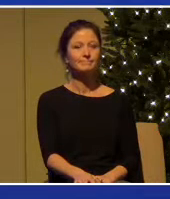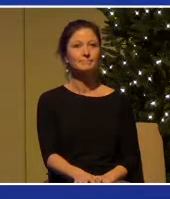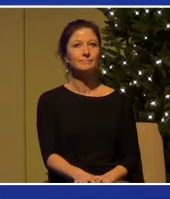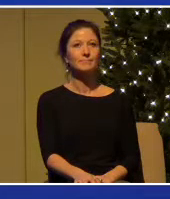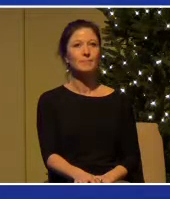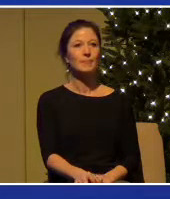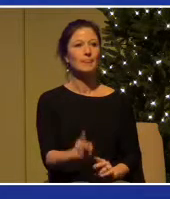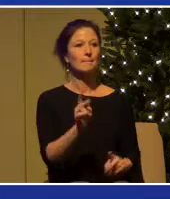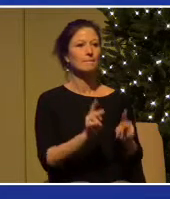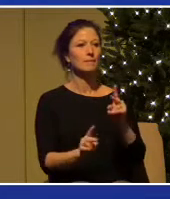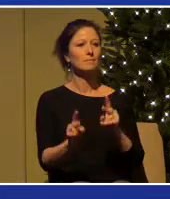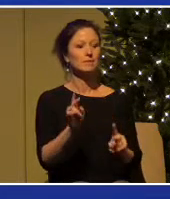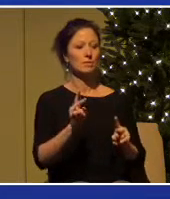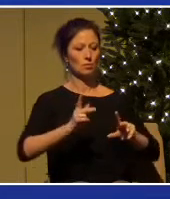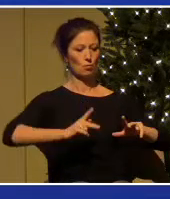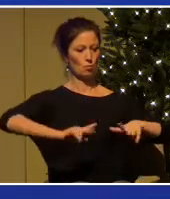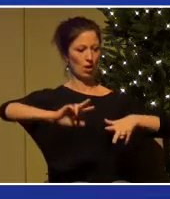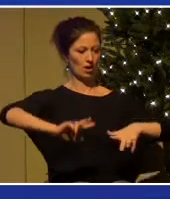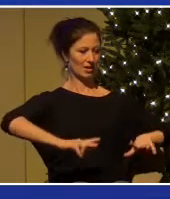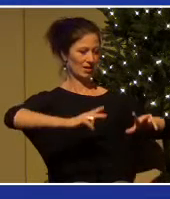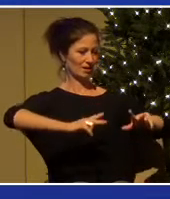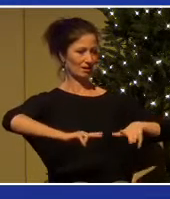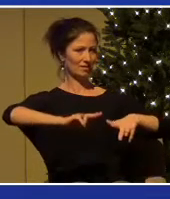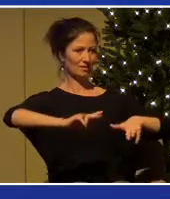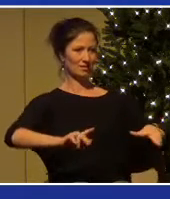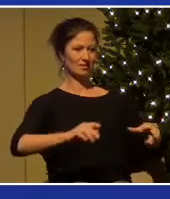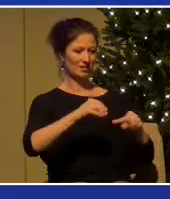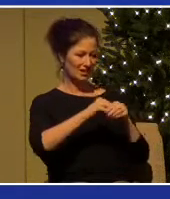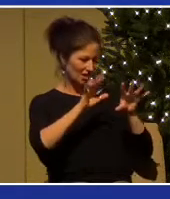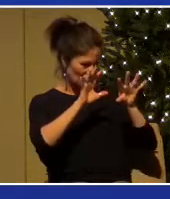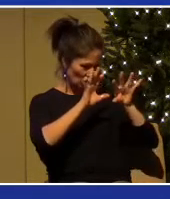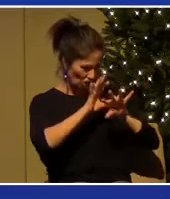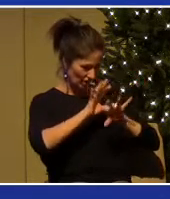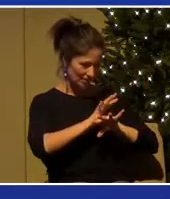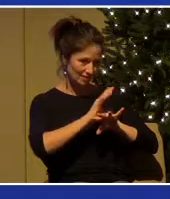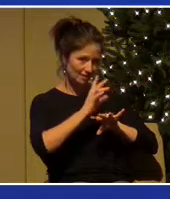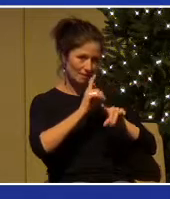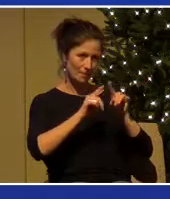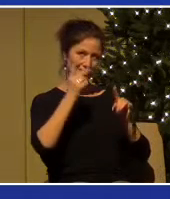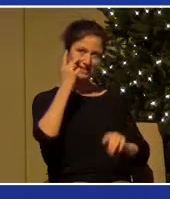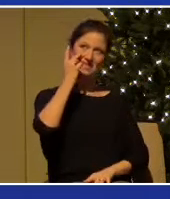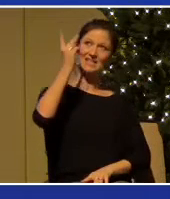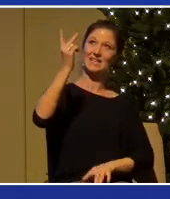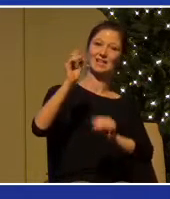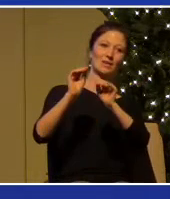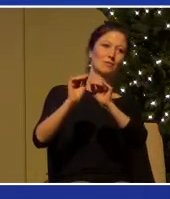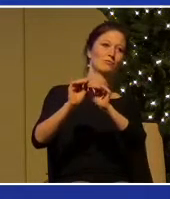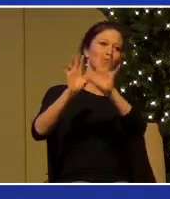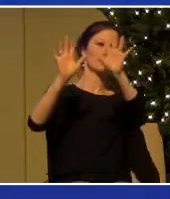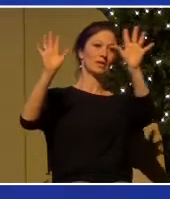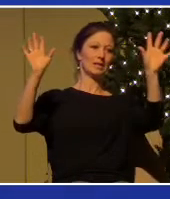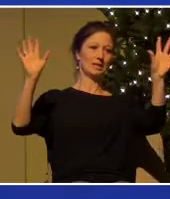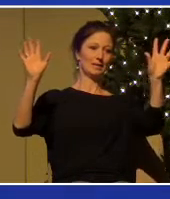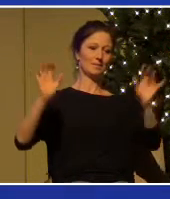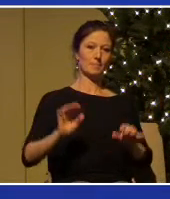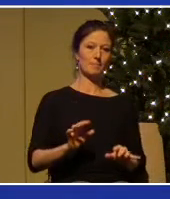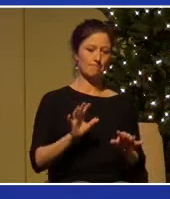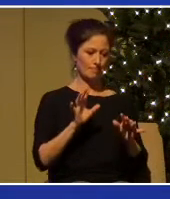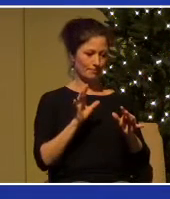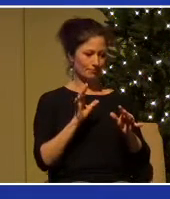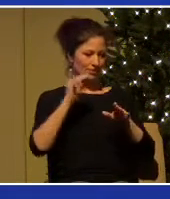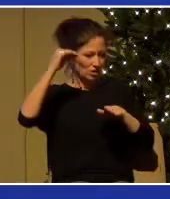The people walking in darkness have seen a great light. On those living in the land of the shadow of